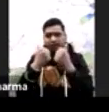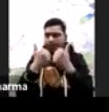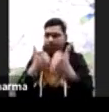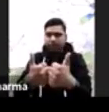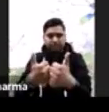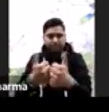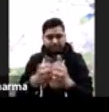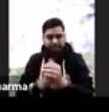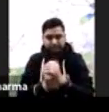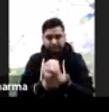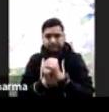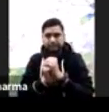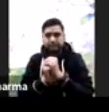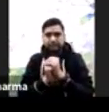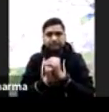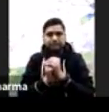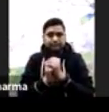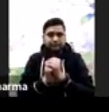for having me.